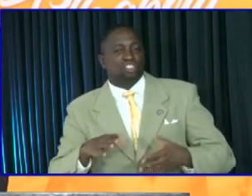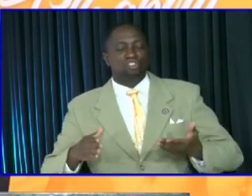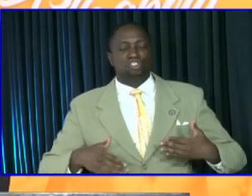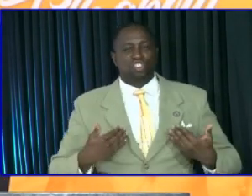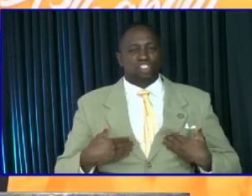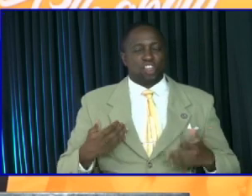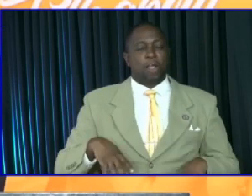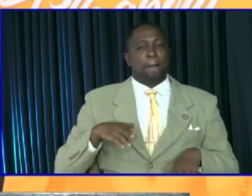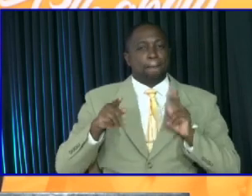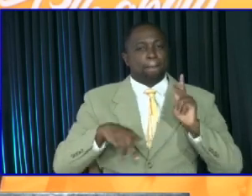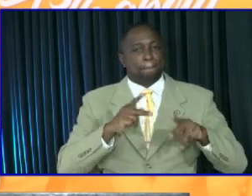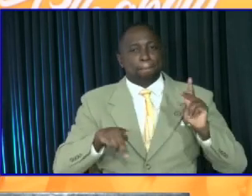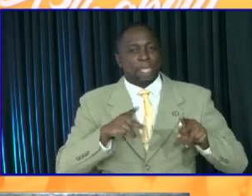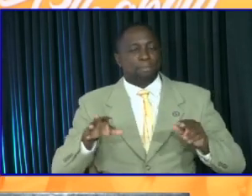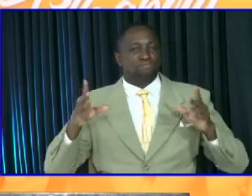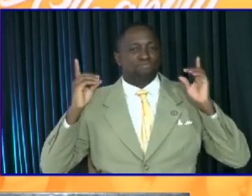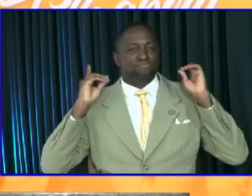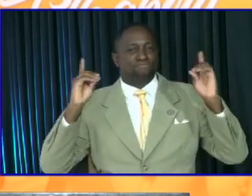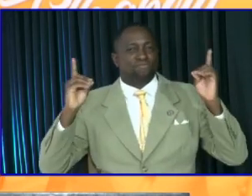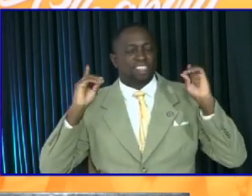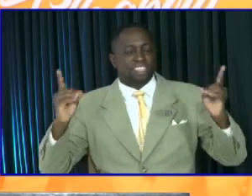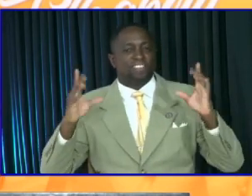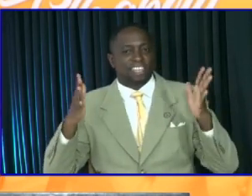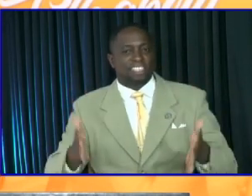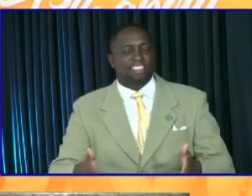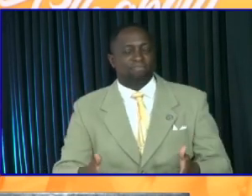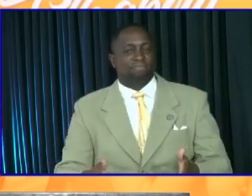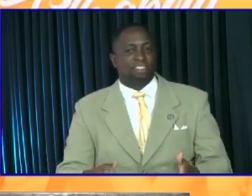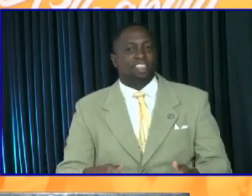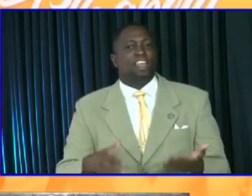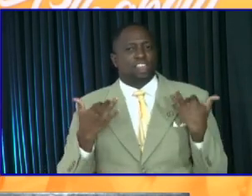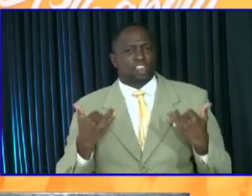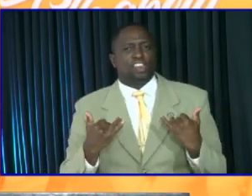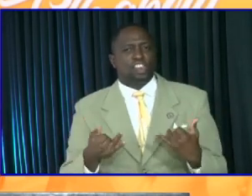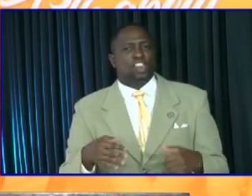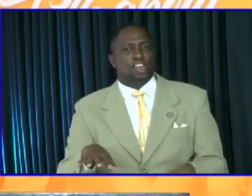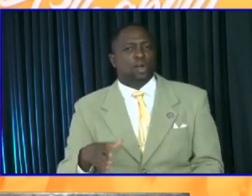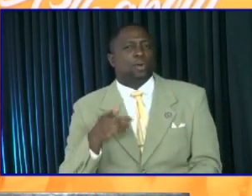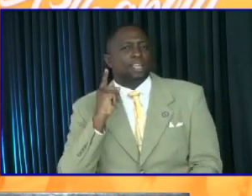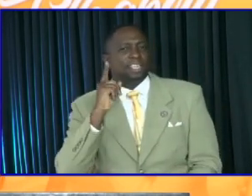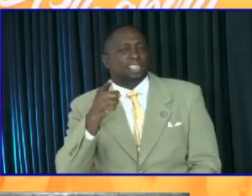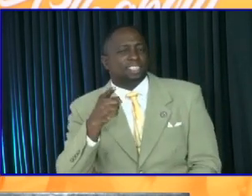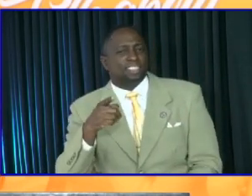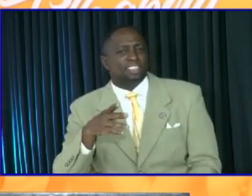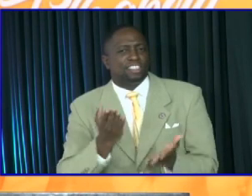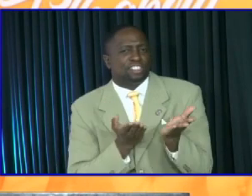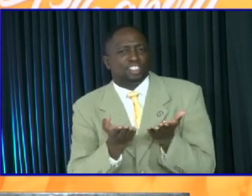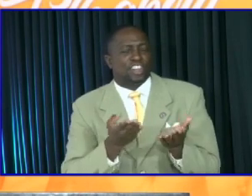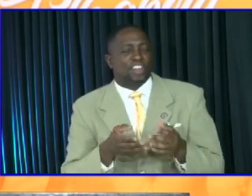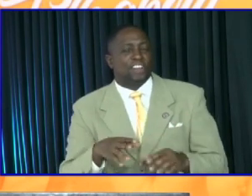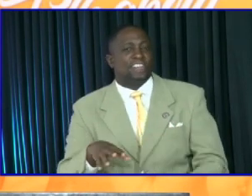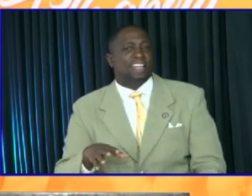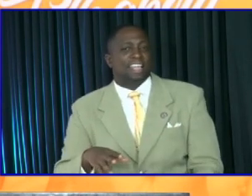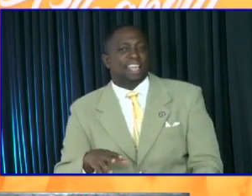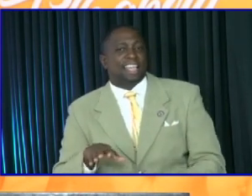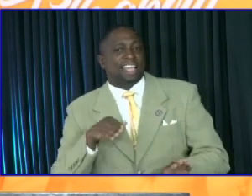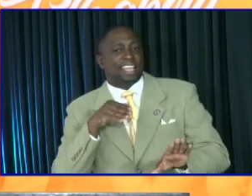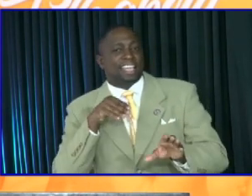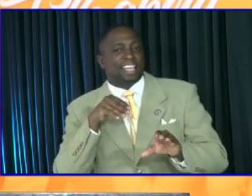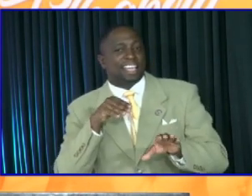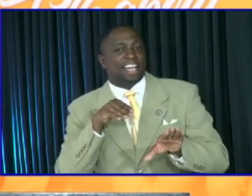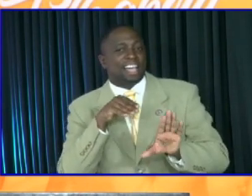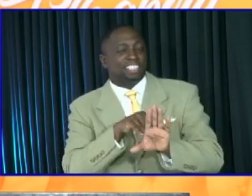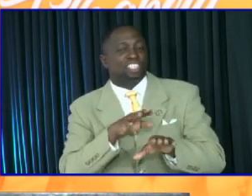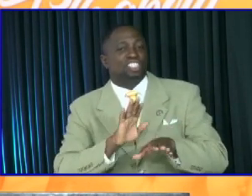Director. He presently serves at the Jamaica Union Conference as the Youth Ministers Director and also